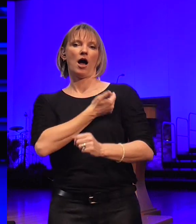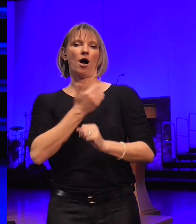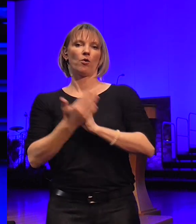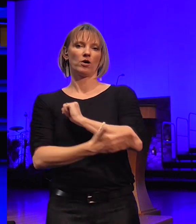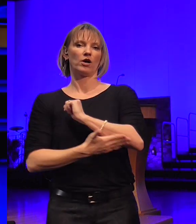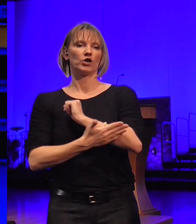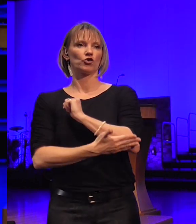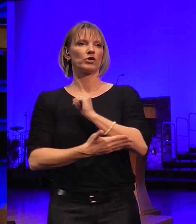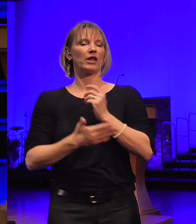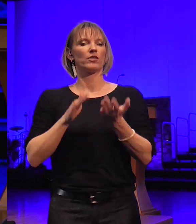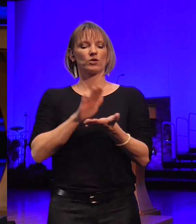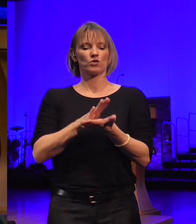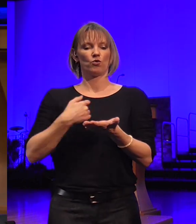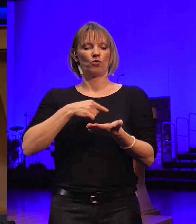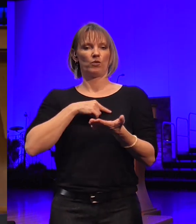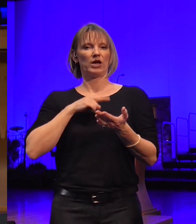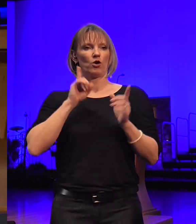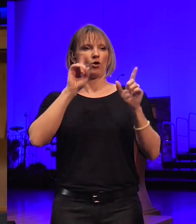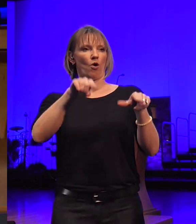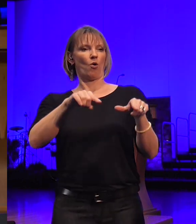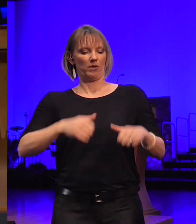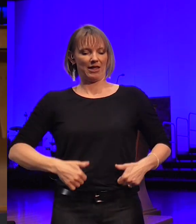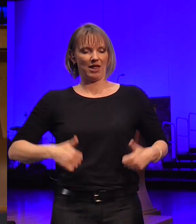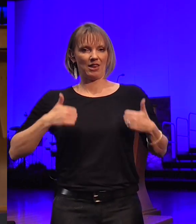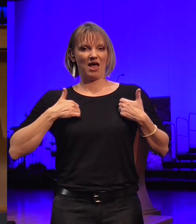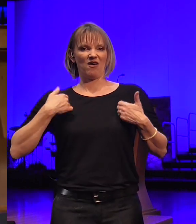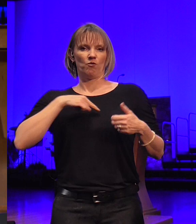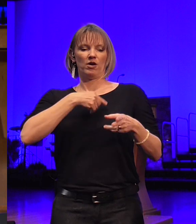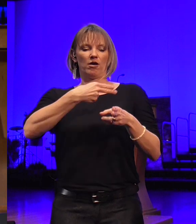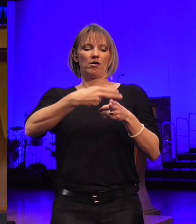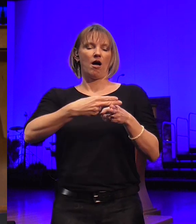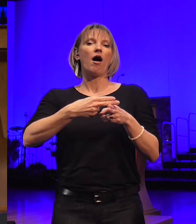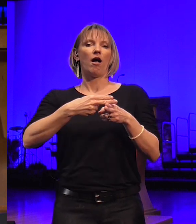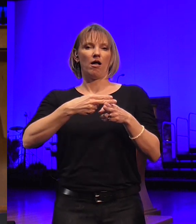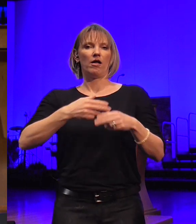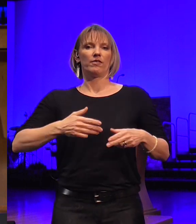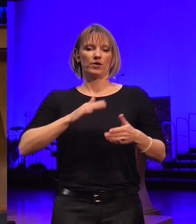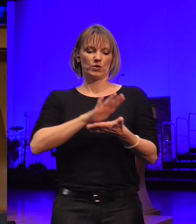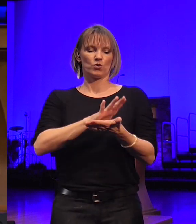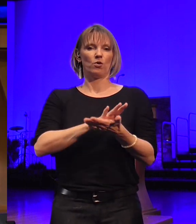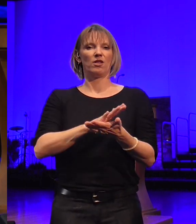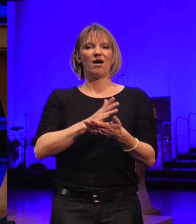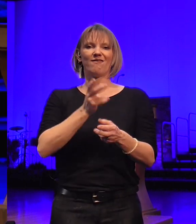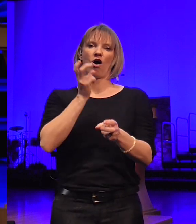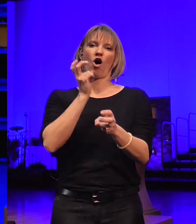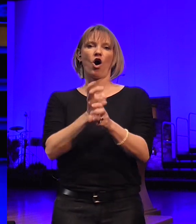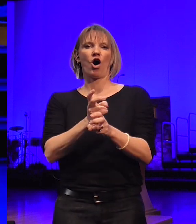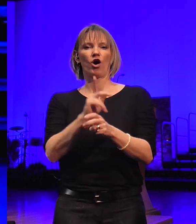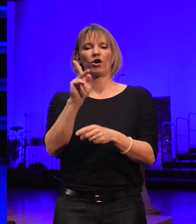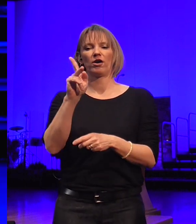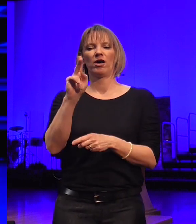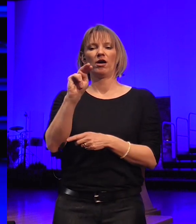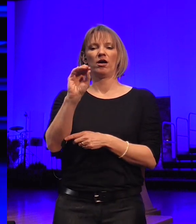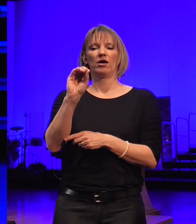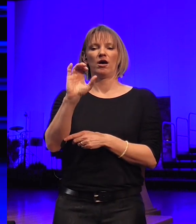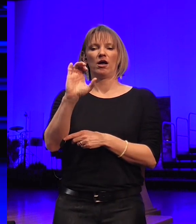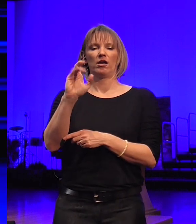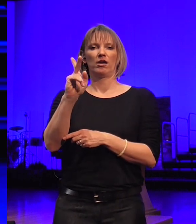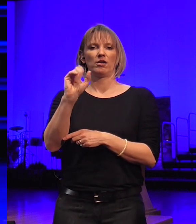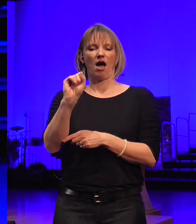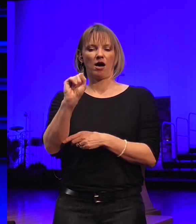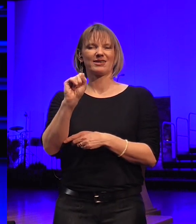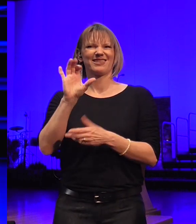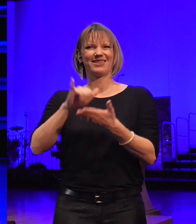the school that we go to in life, we call it the school of hard knocks. That's where the majority of